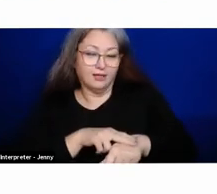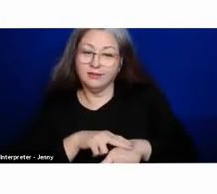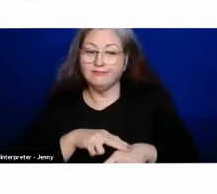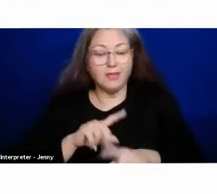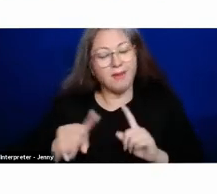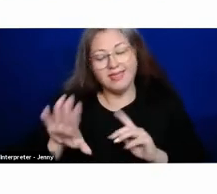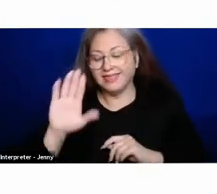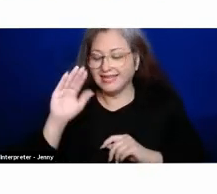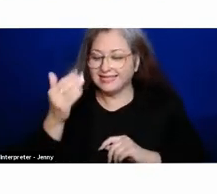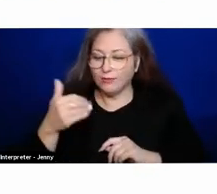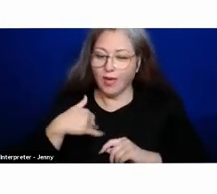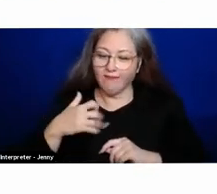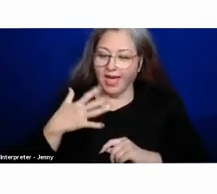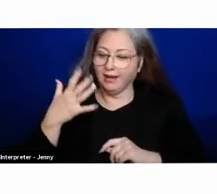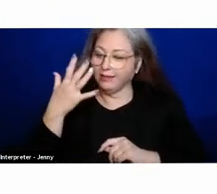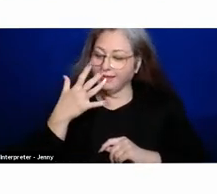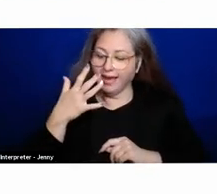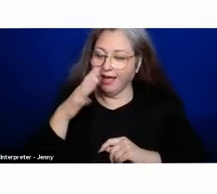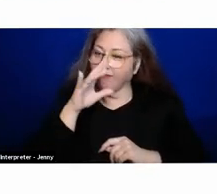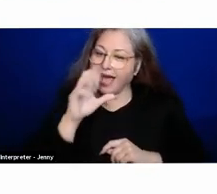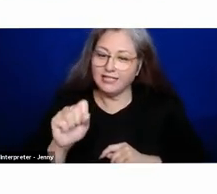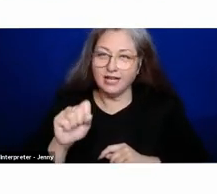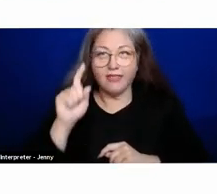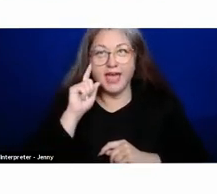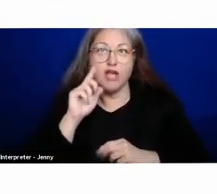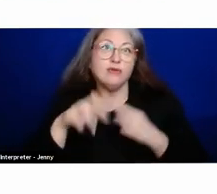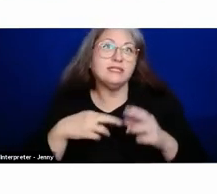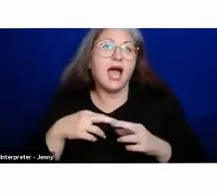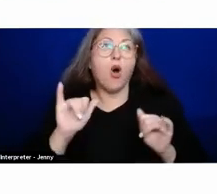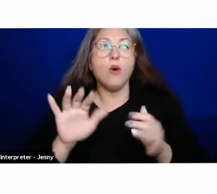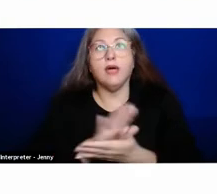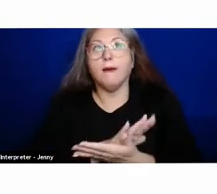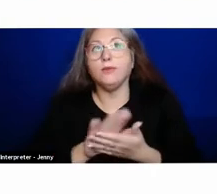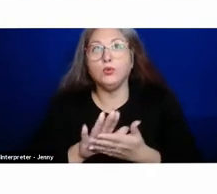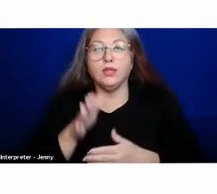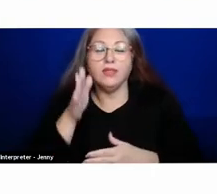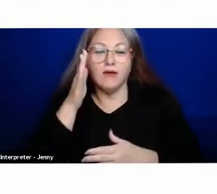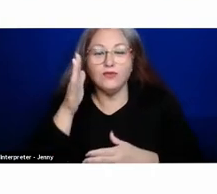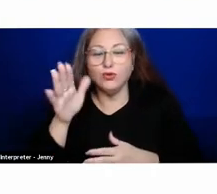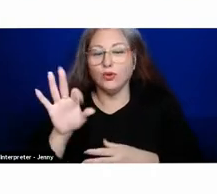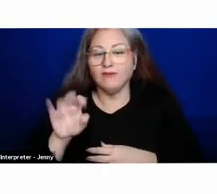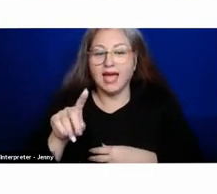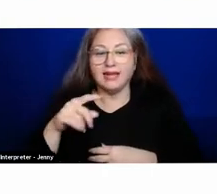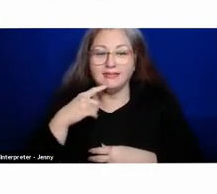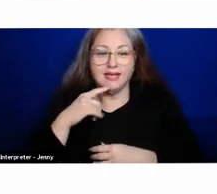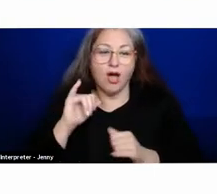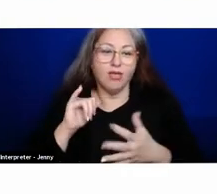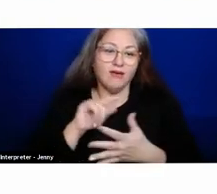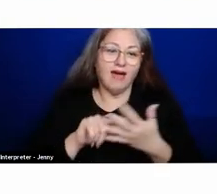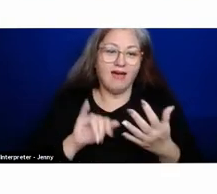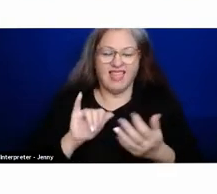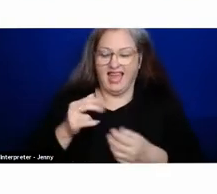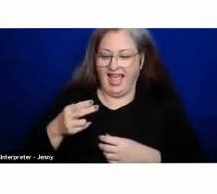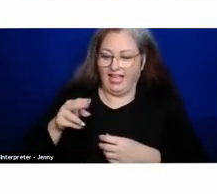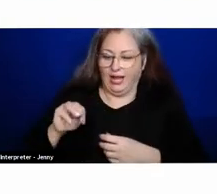this aesthetic fascination with recycling, this purity, futuristic vibe. The H&M Loop video really speaks to this